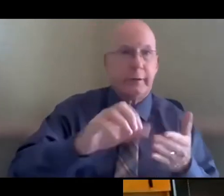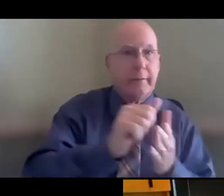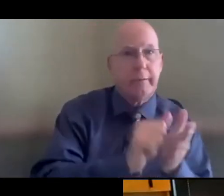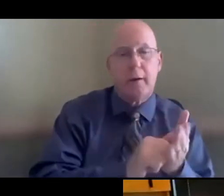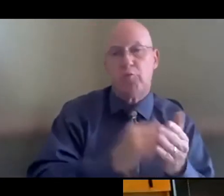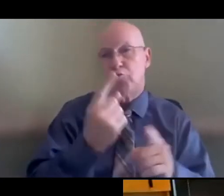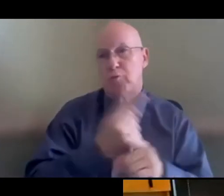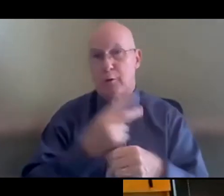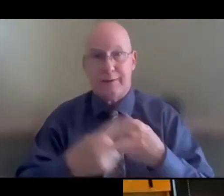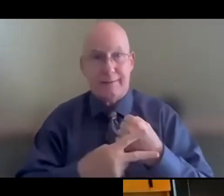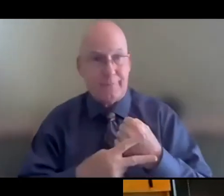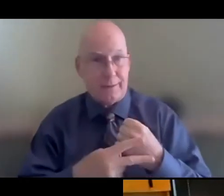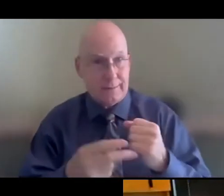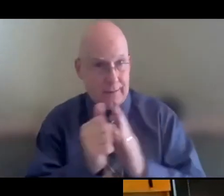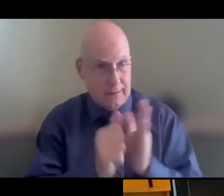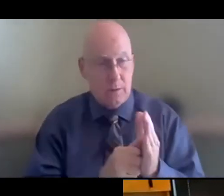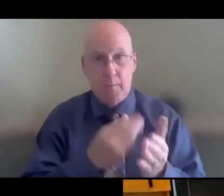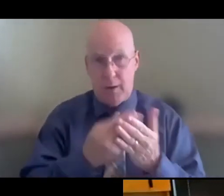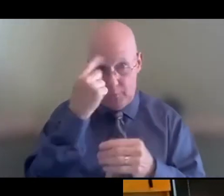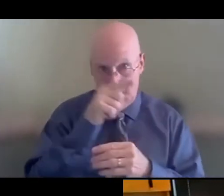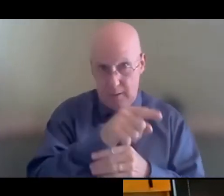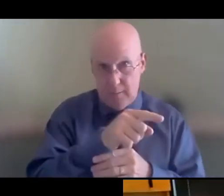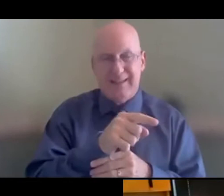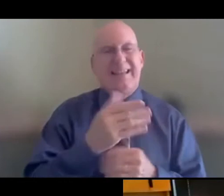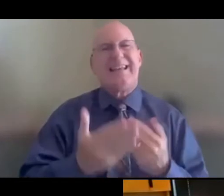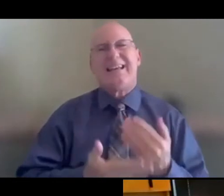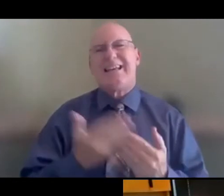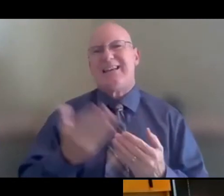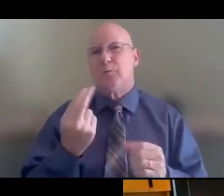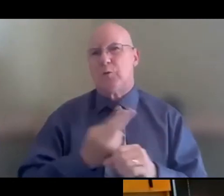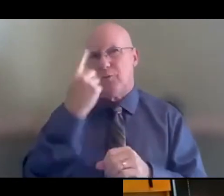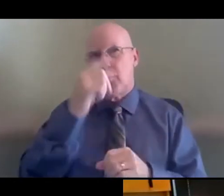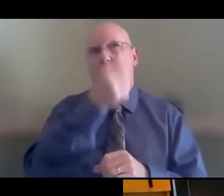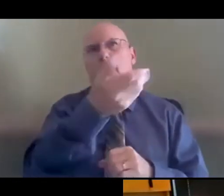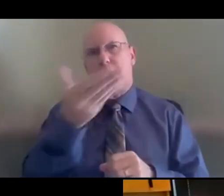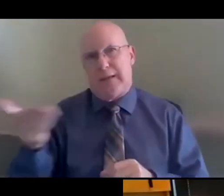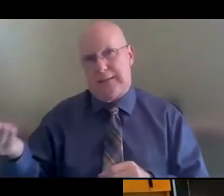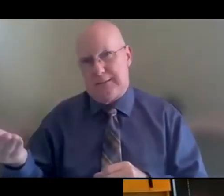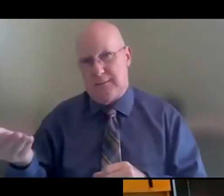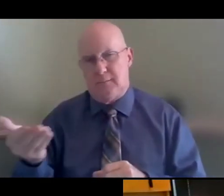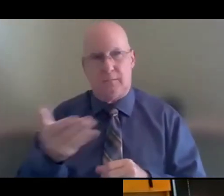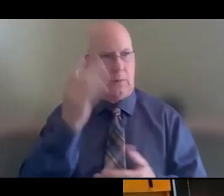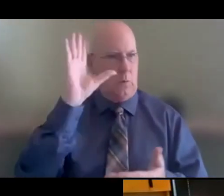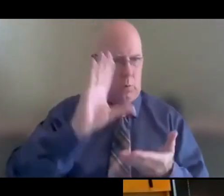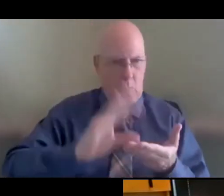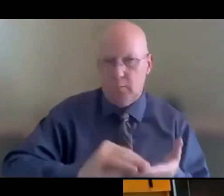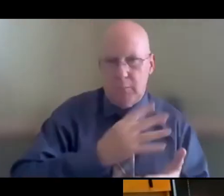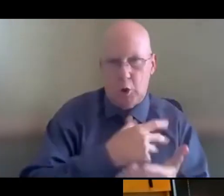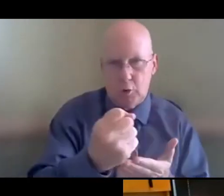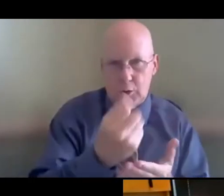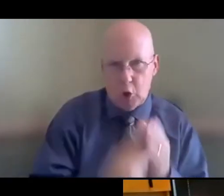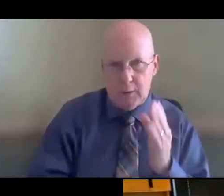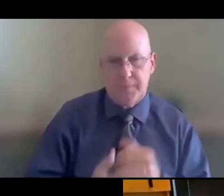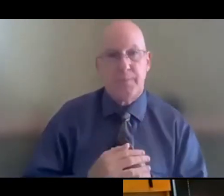it was money that was intended for him, it would be too easy for it to be used for other things and all of a sudden it'd be gone. Also, if he had his